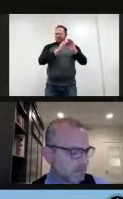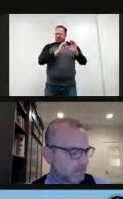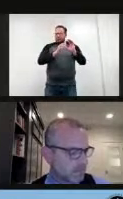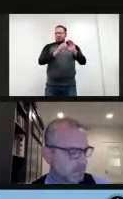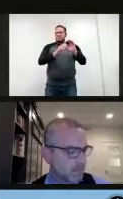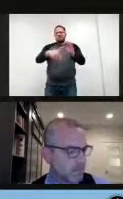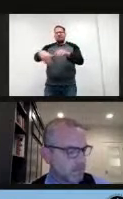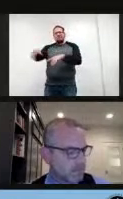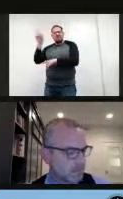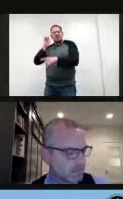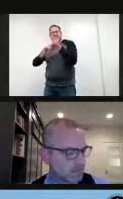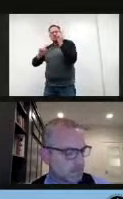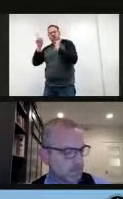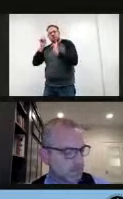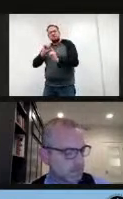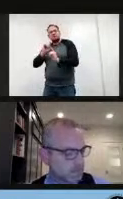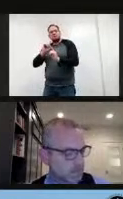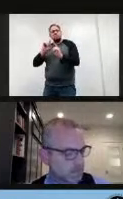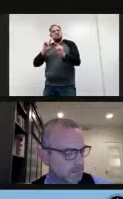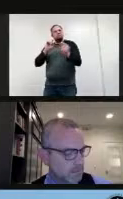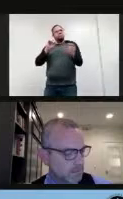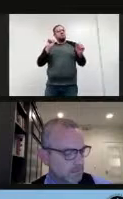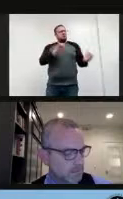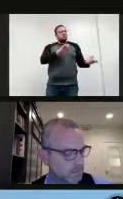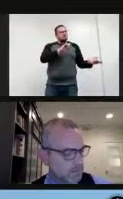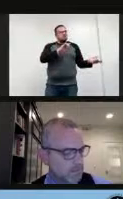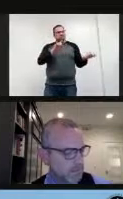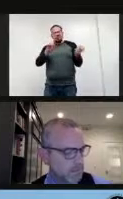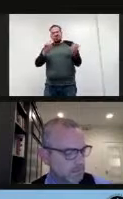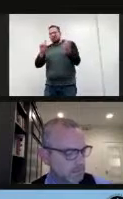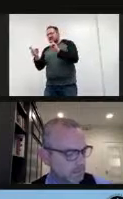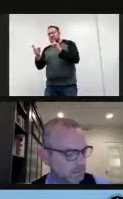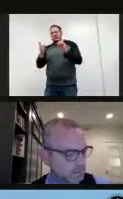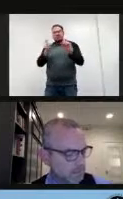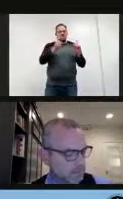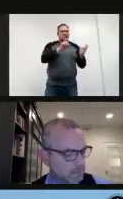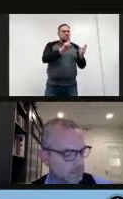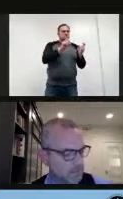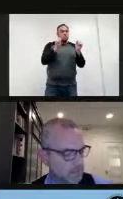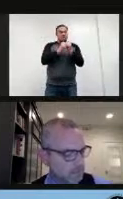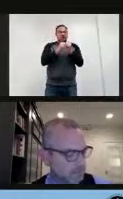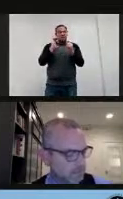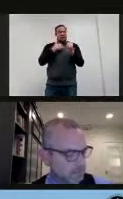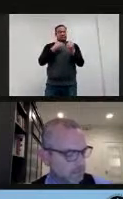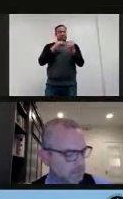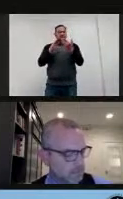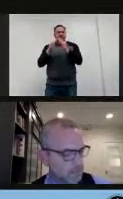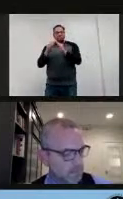being able to make changes alongside with our communities. Could I make a friendly